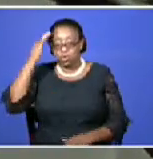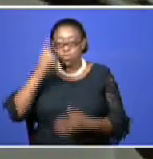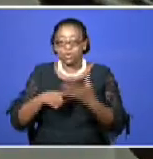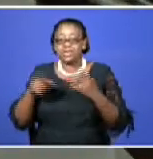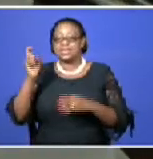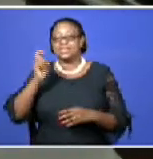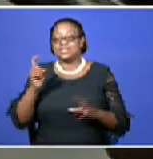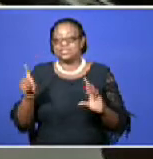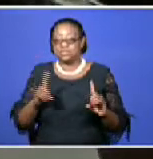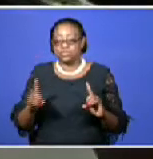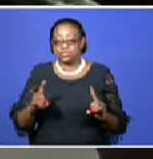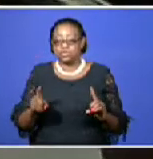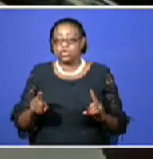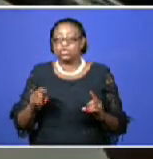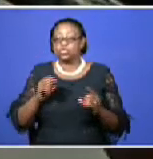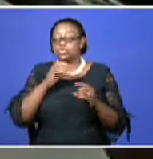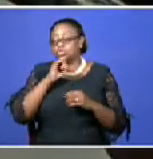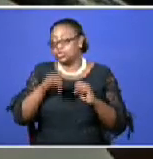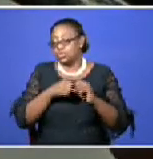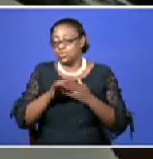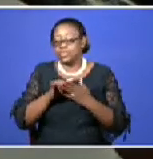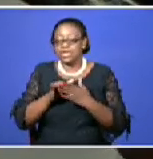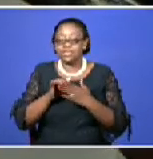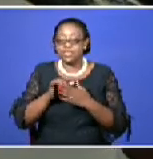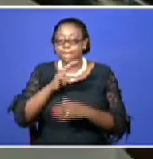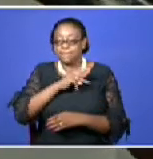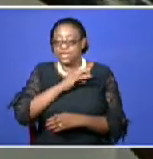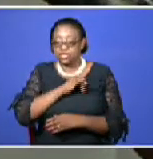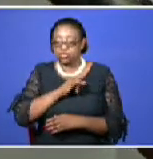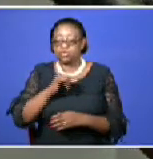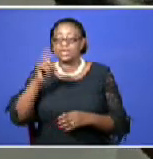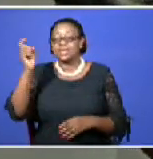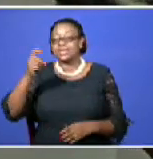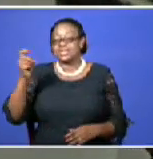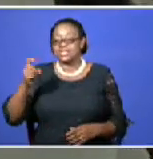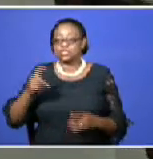of efficiency and proficiency that the ministry ought to provide.